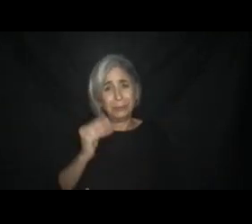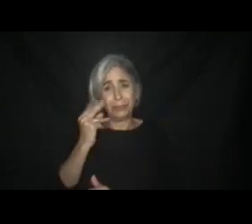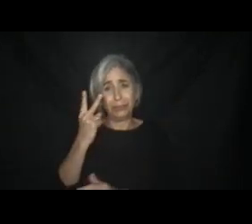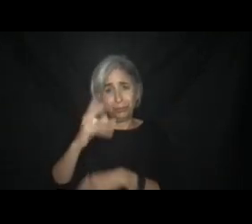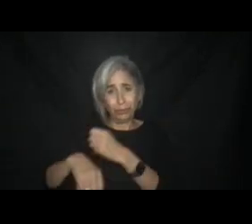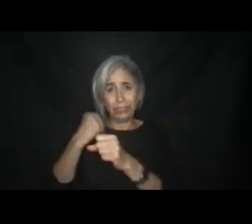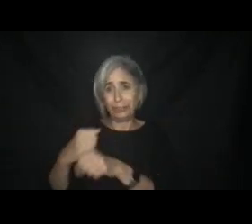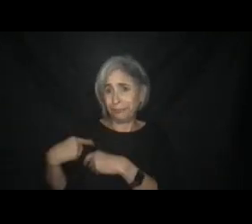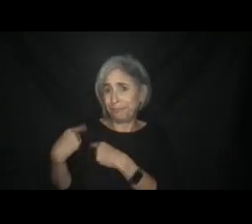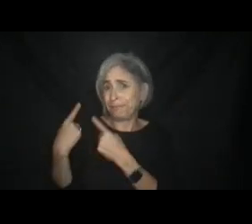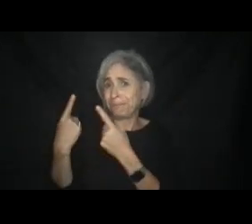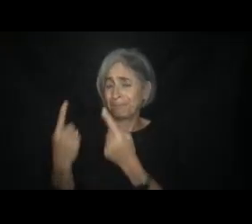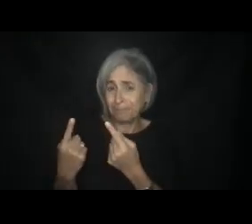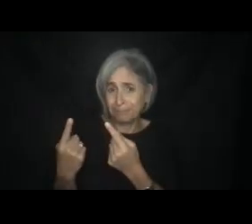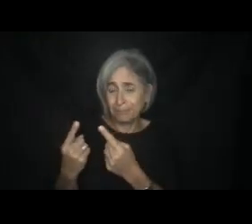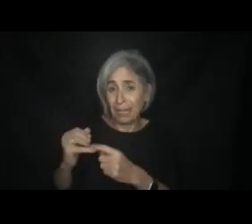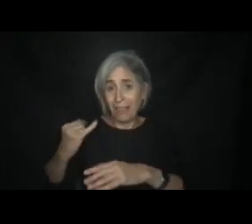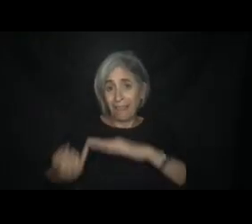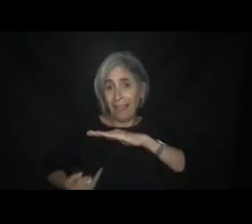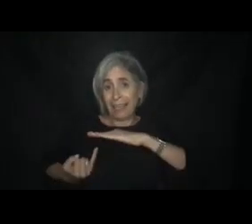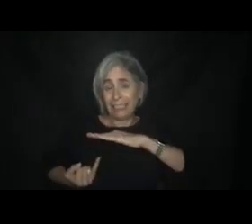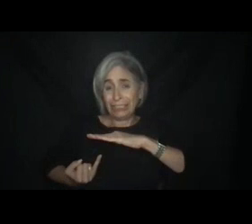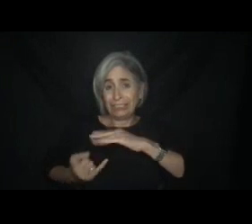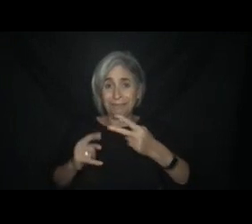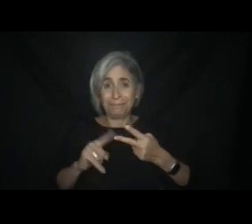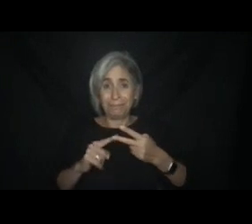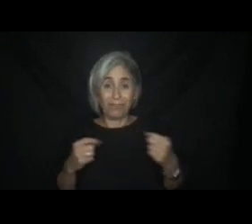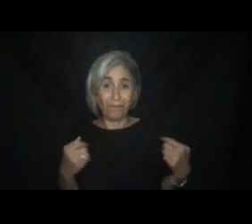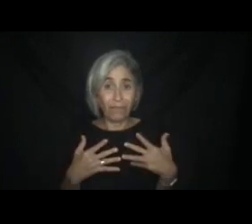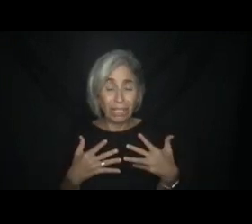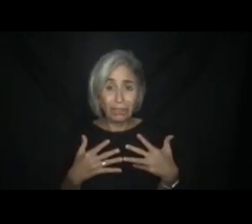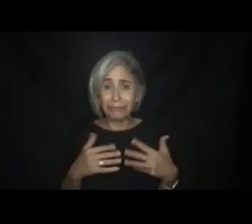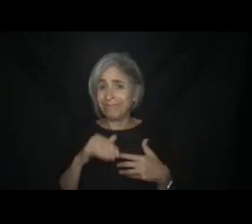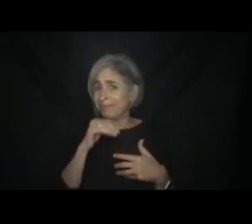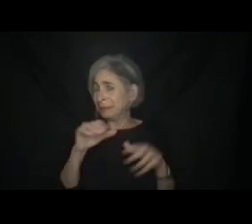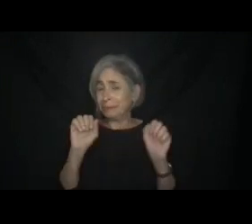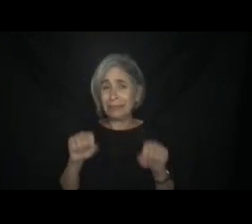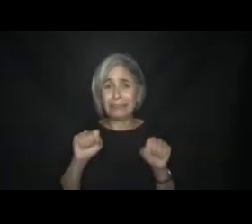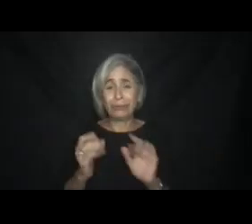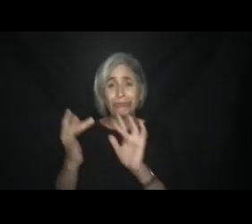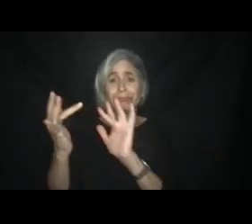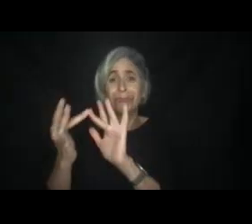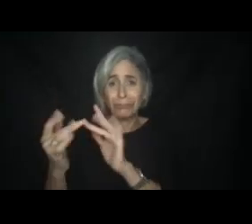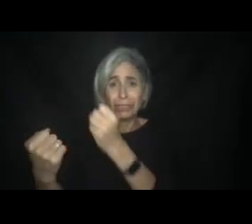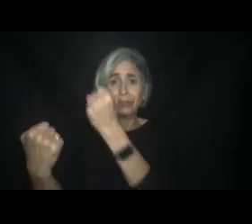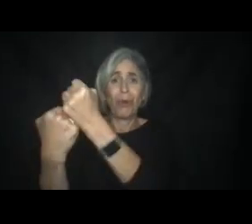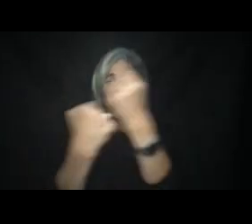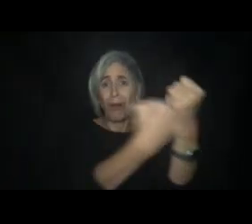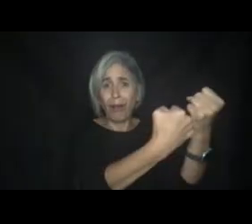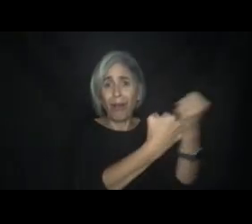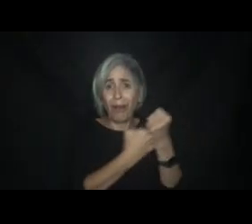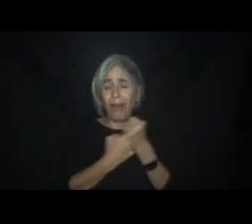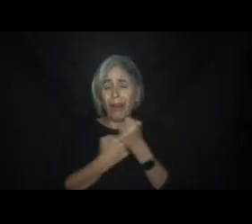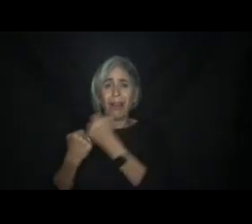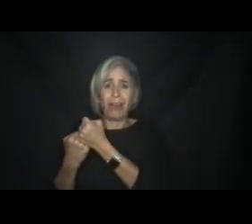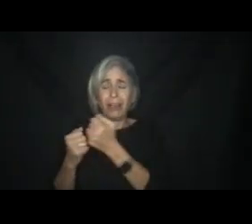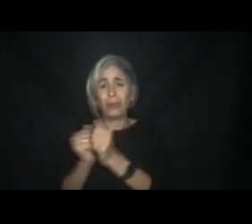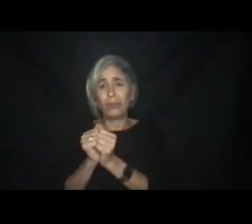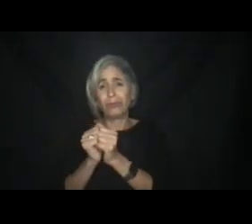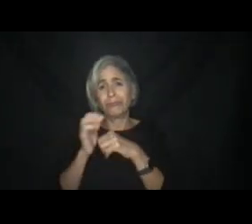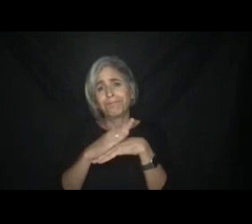years. The isolation and fear, the inability to reach out and support each other with comfort